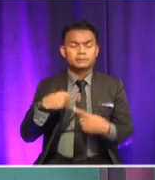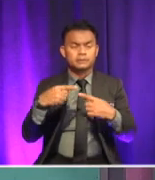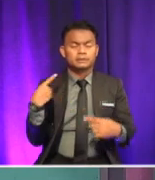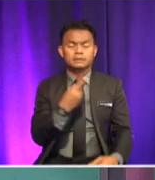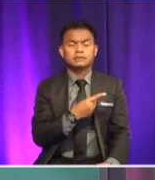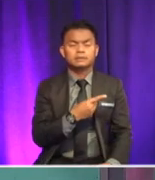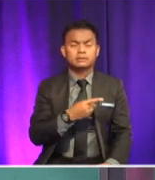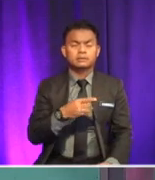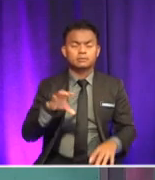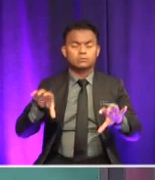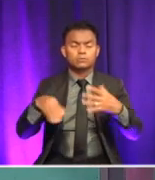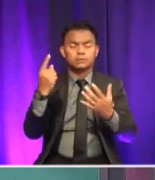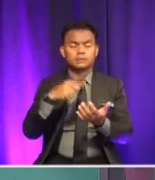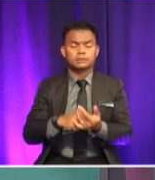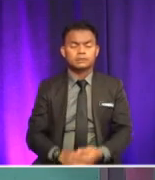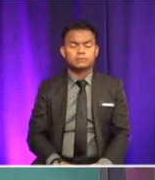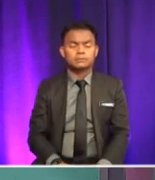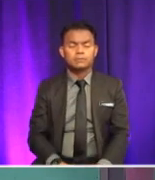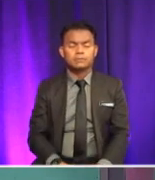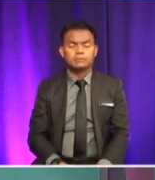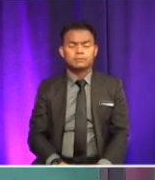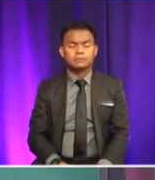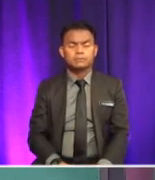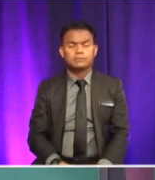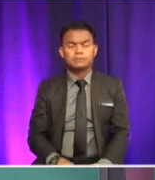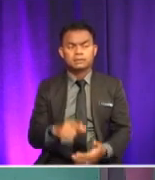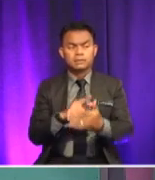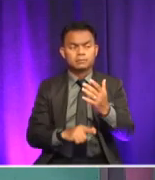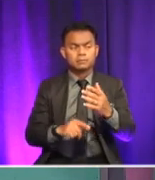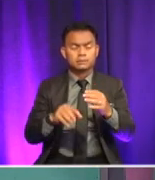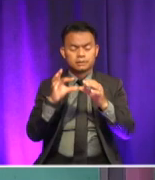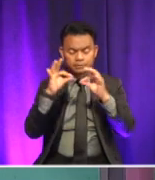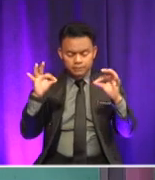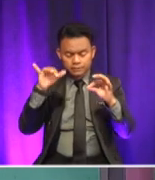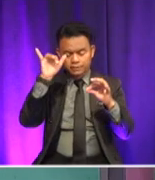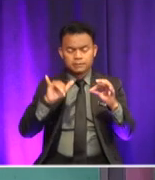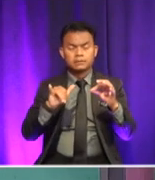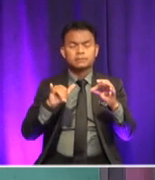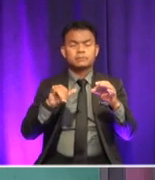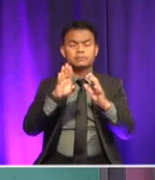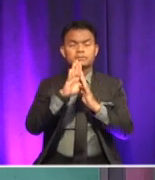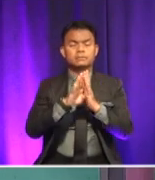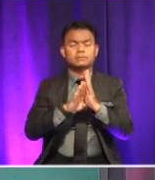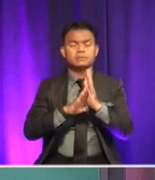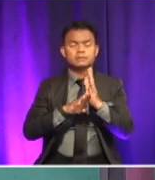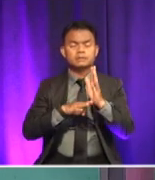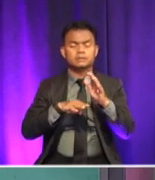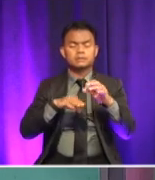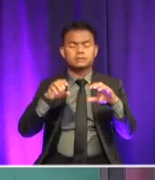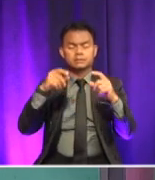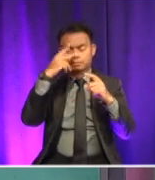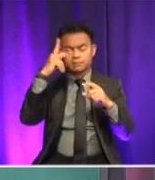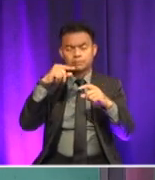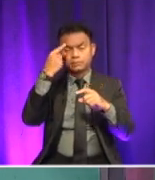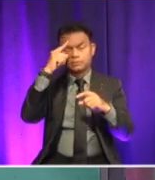So, we want to know, we know that this is the interrogation part. What kind of words pop out to you when you're interrogating? And look at the